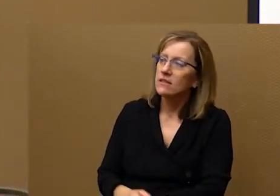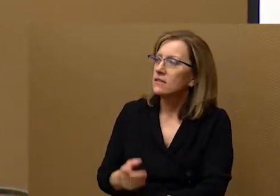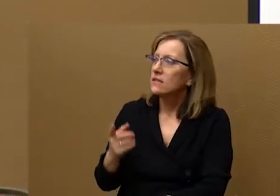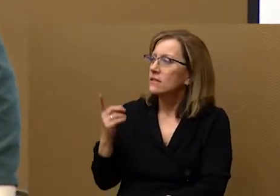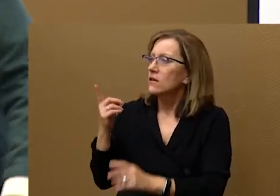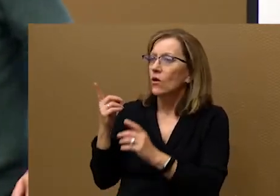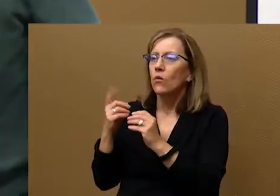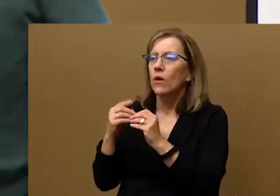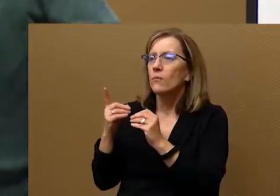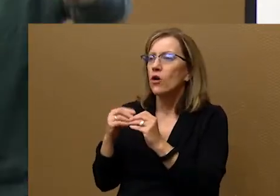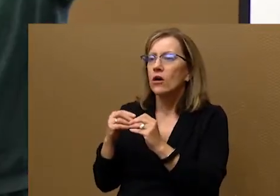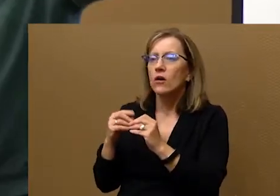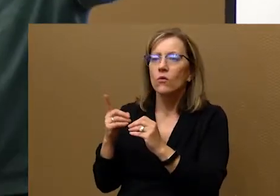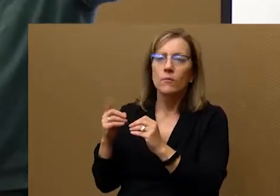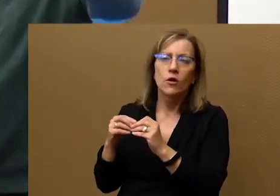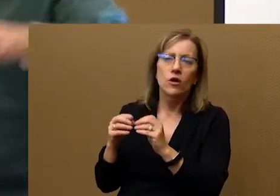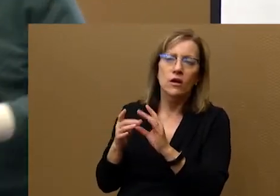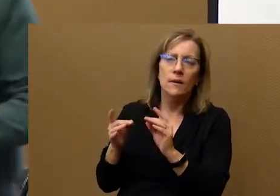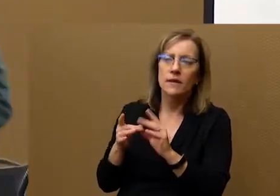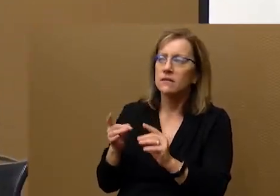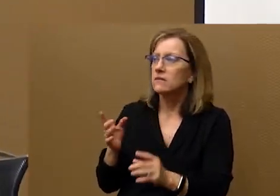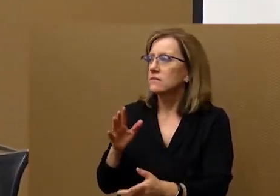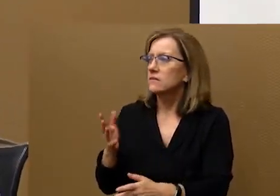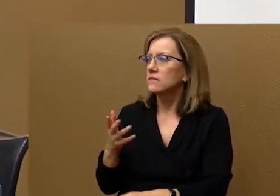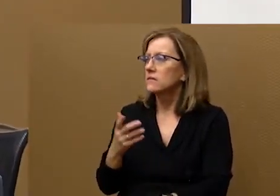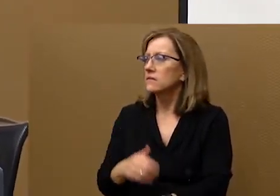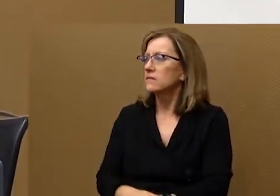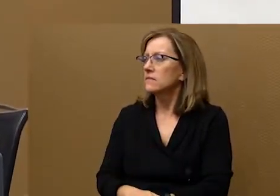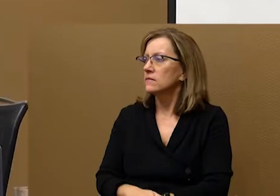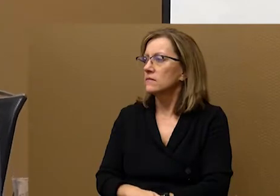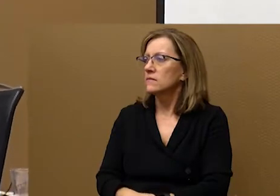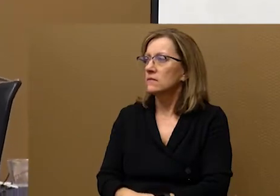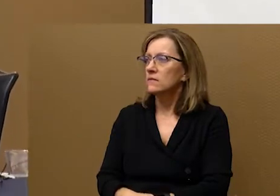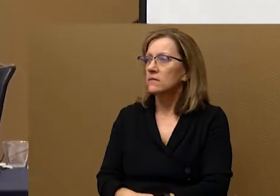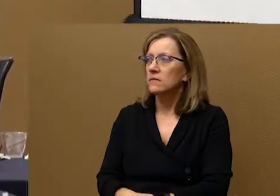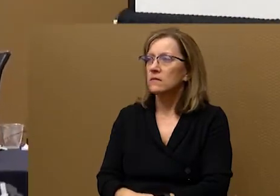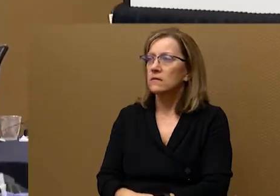on. Sorry, I think you're over here.